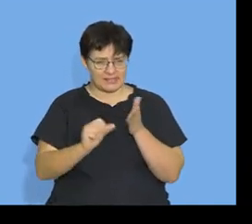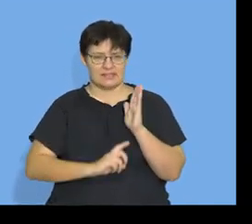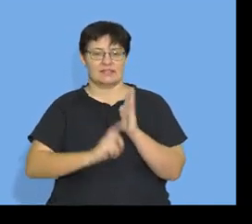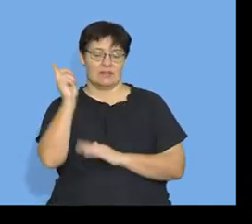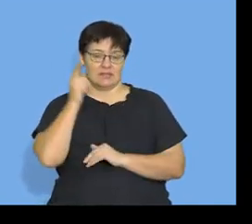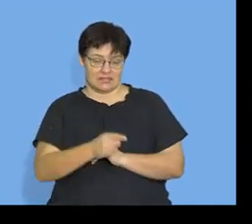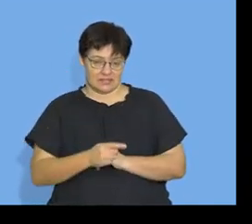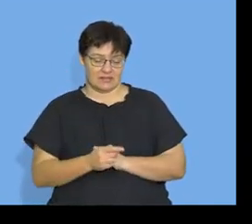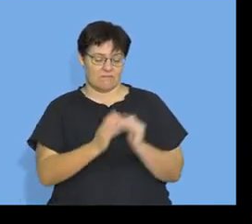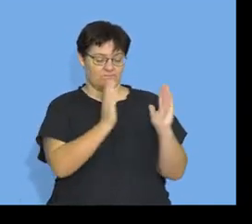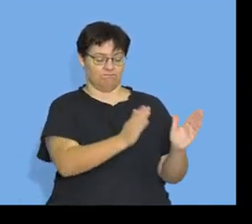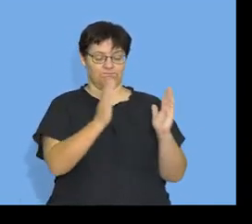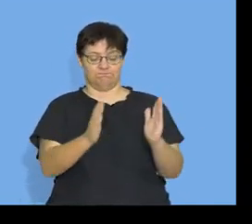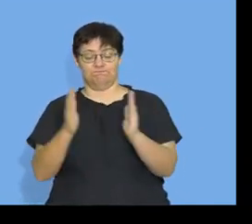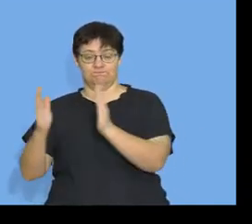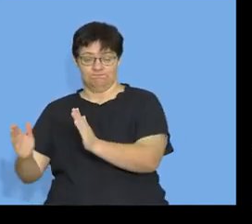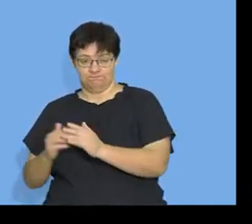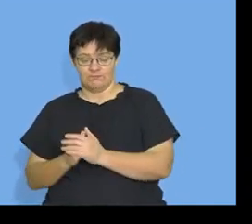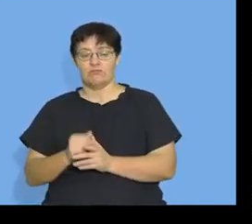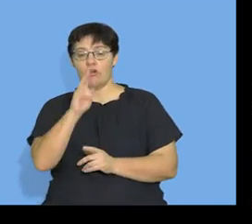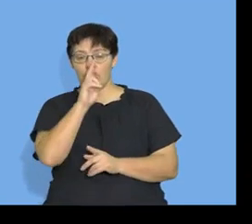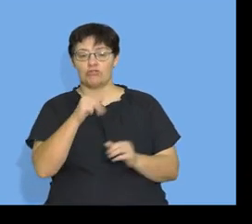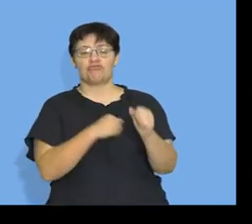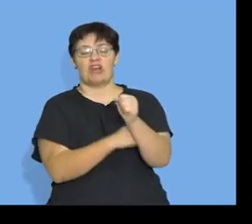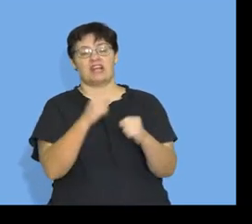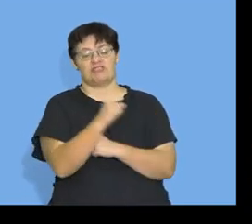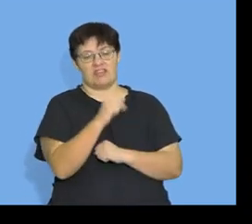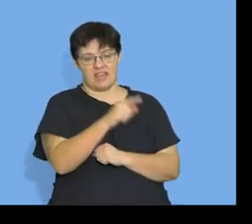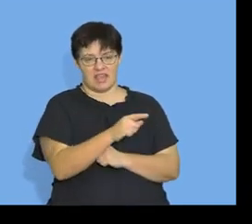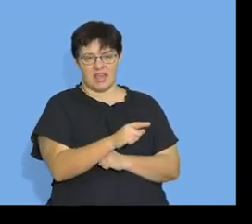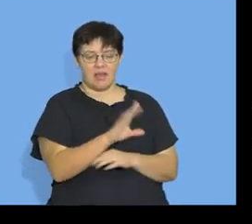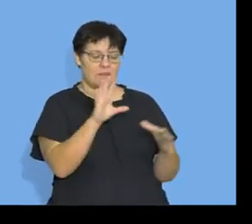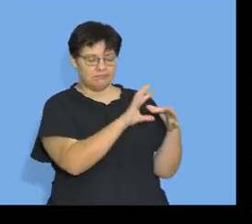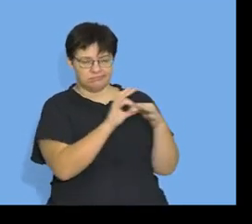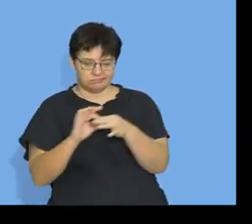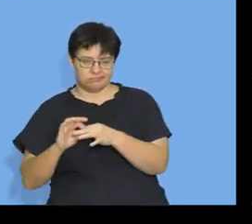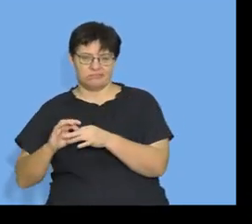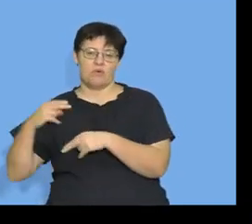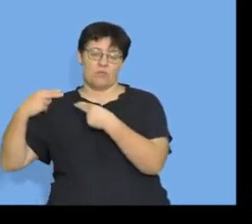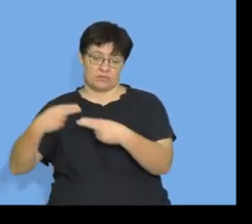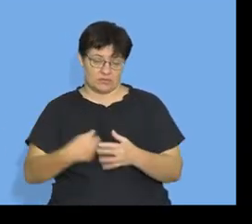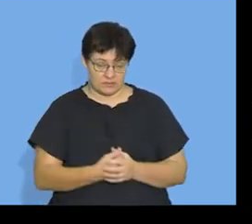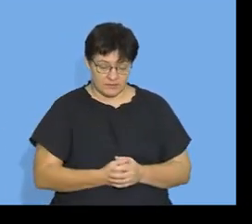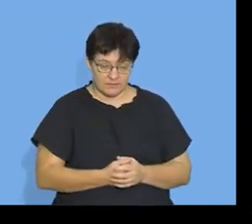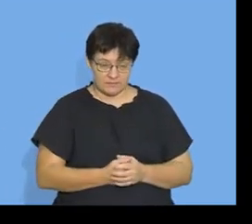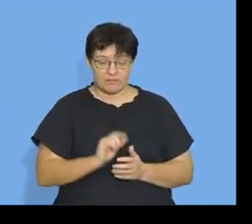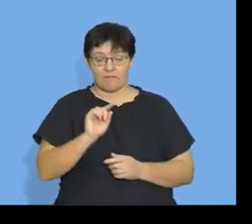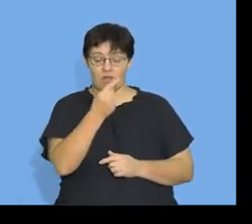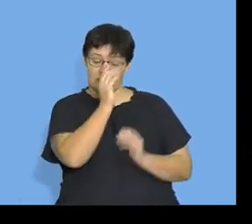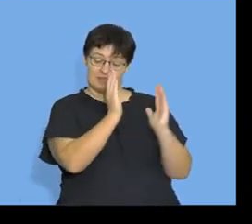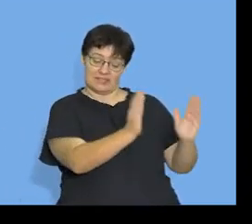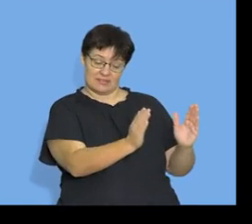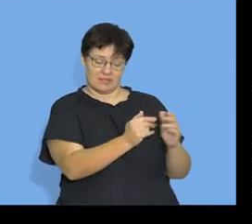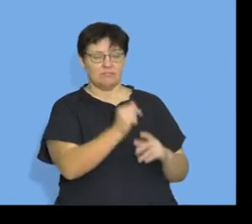12 weeks of development, and we look at that, and now we look at the structure of development and link that to hormones. So